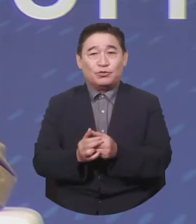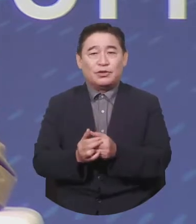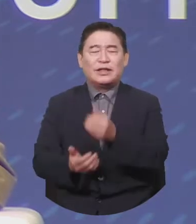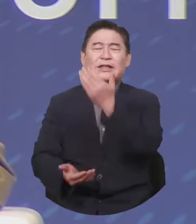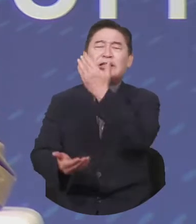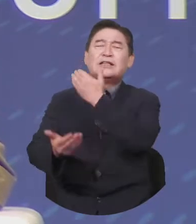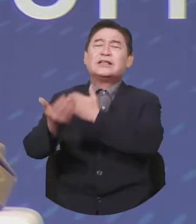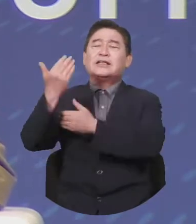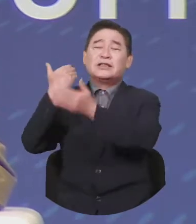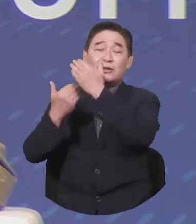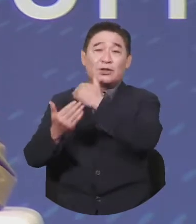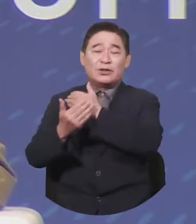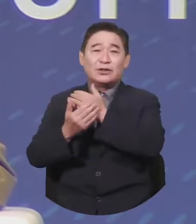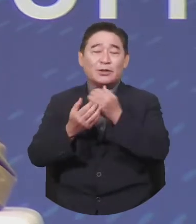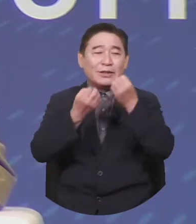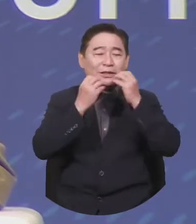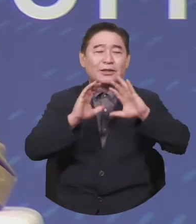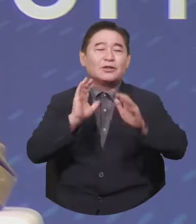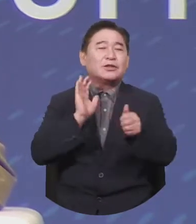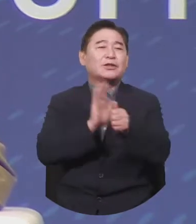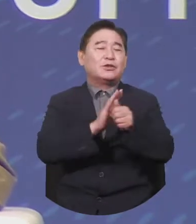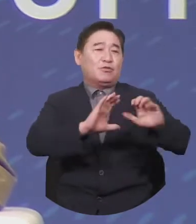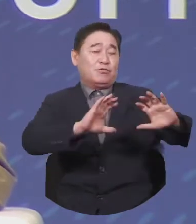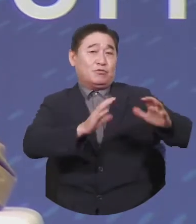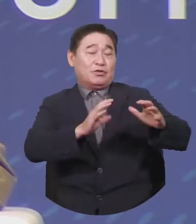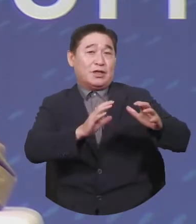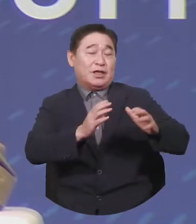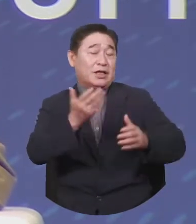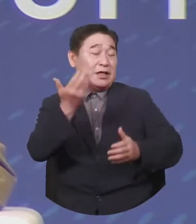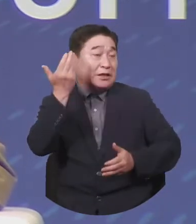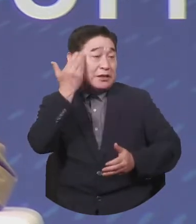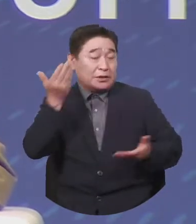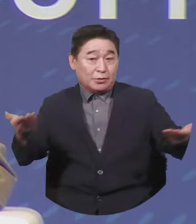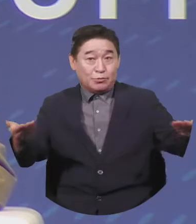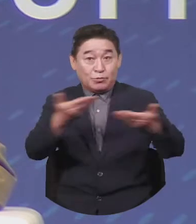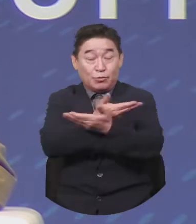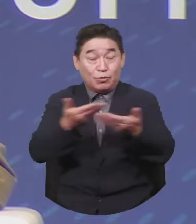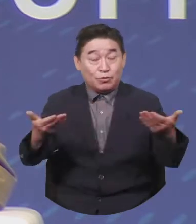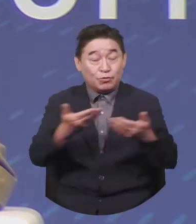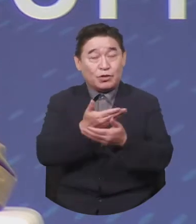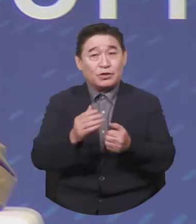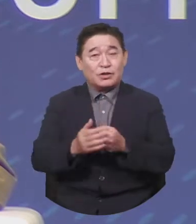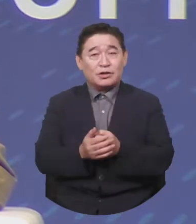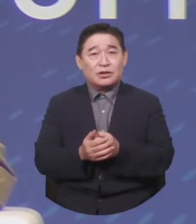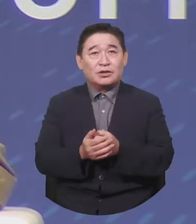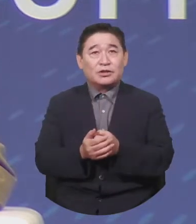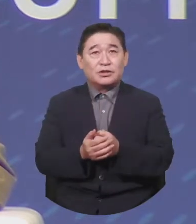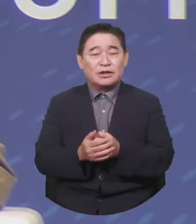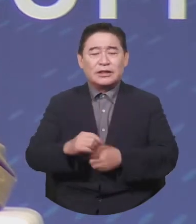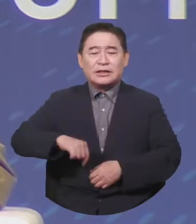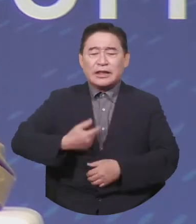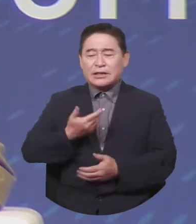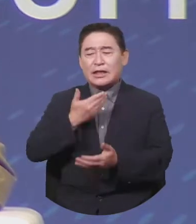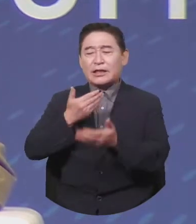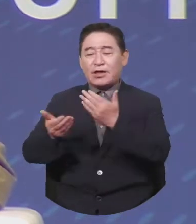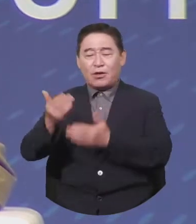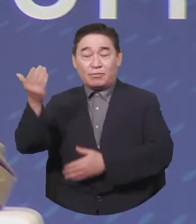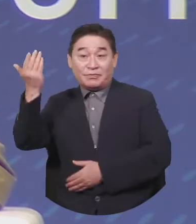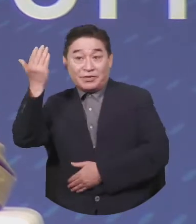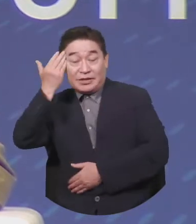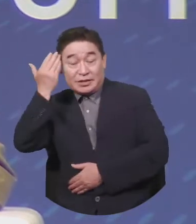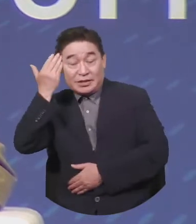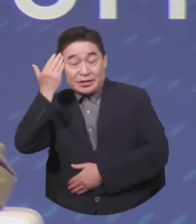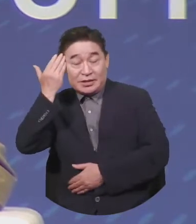So emerging and traditional donors, they have their own wisdom and the knowledge and experiences as best practices. So we have